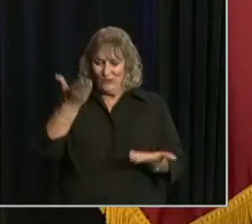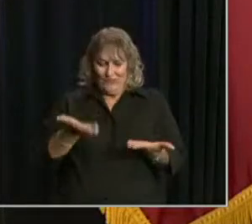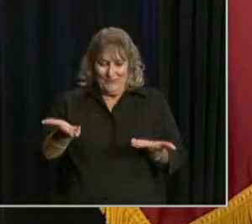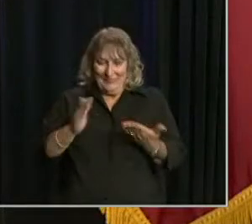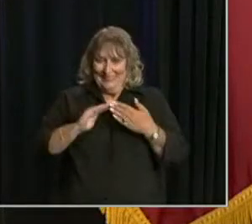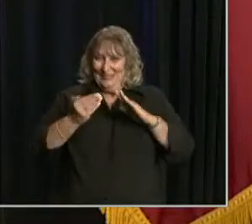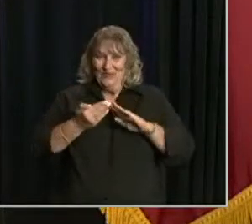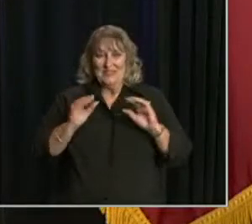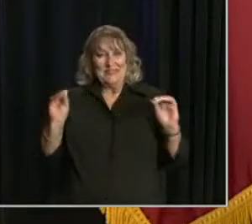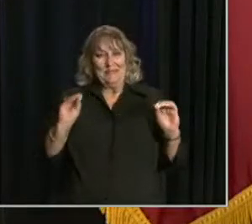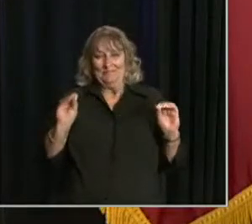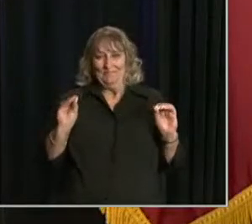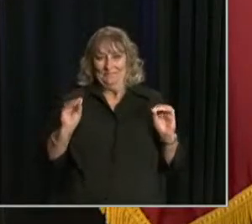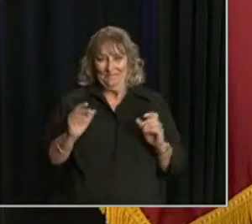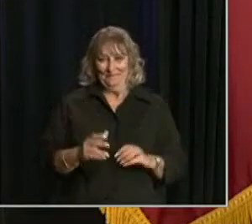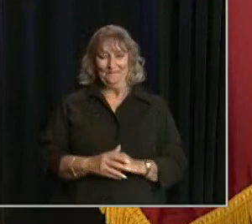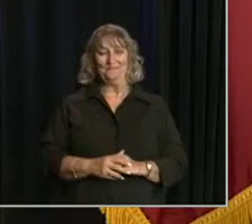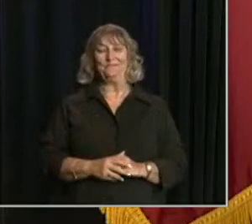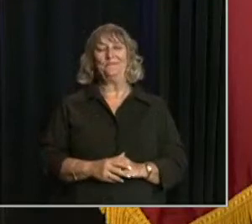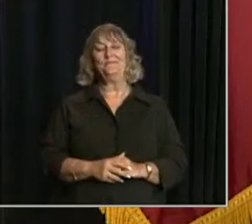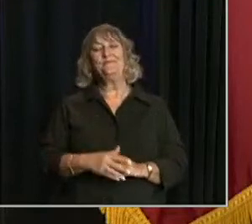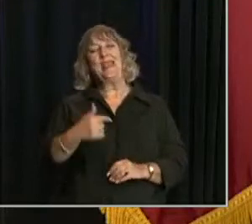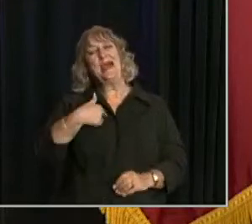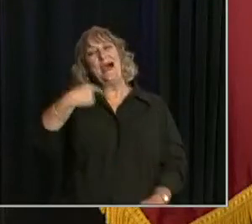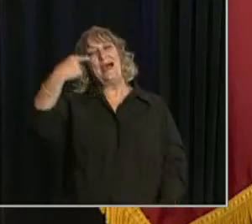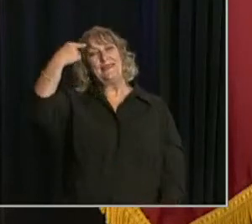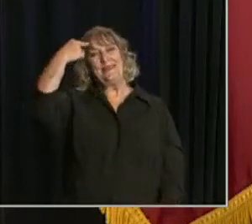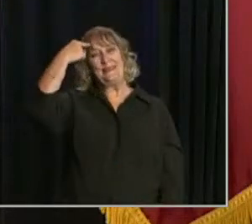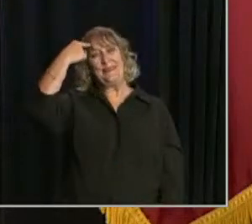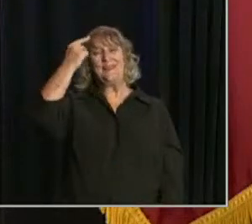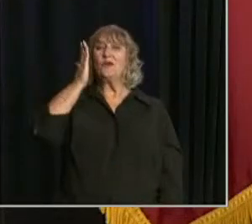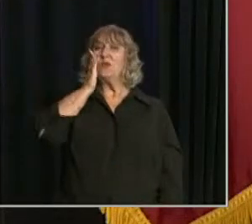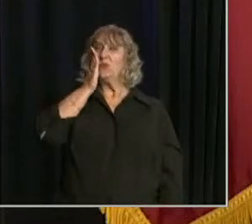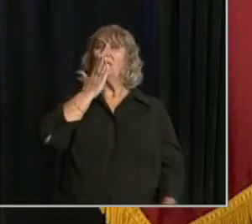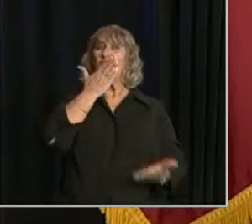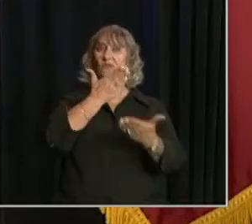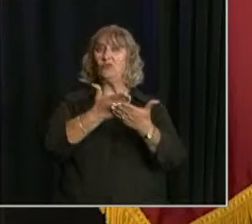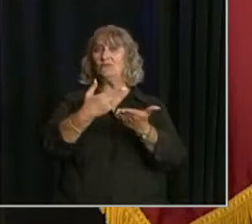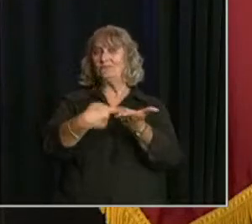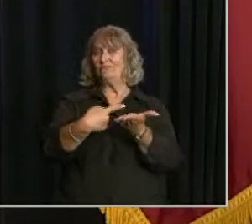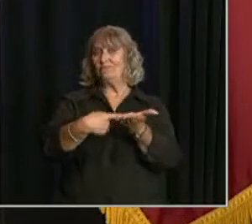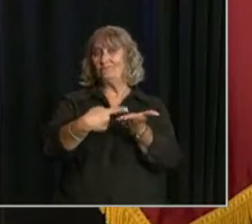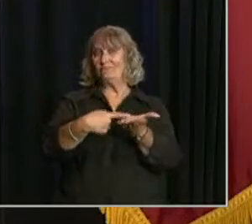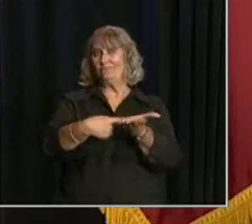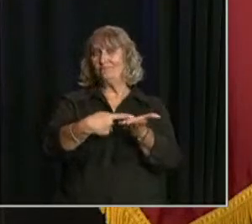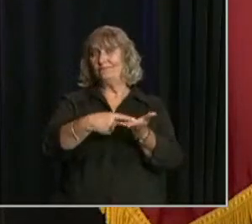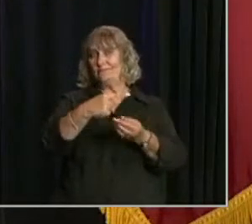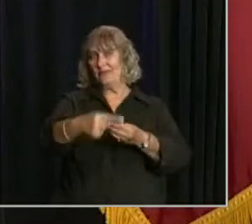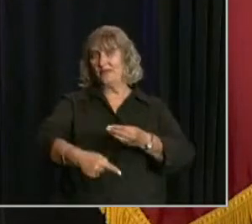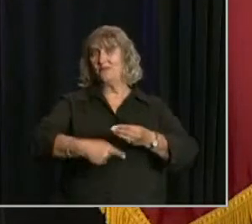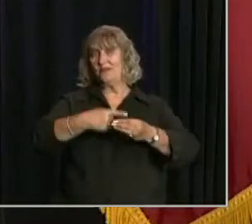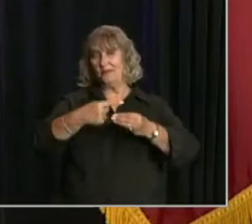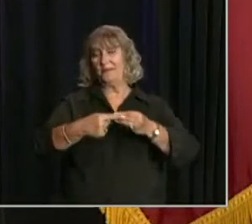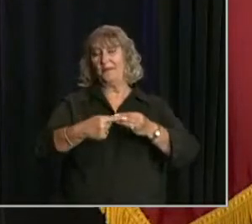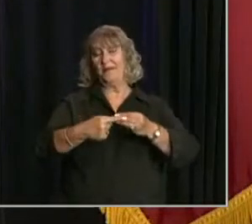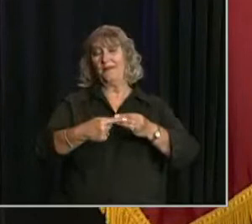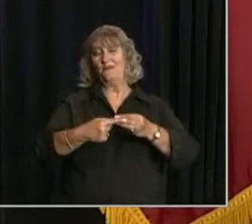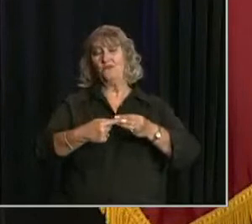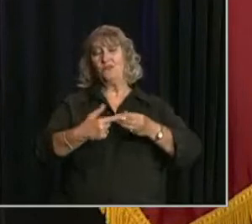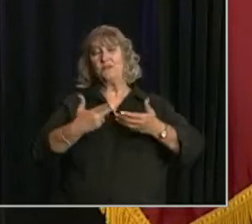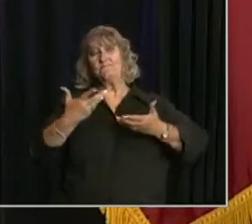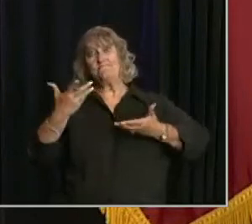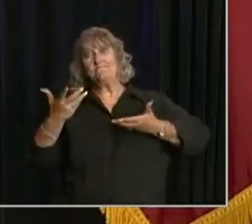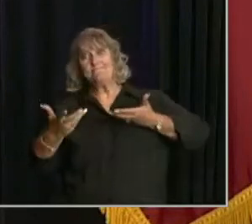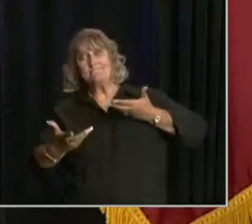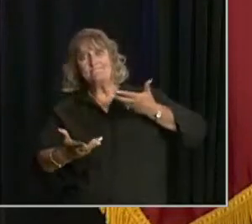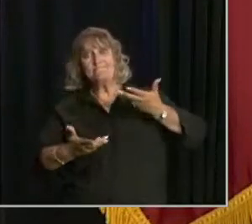I think there's going to be a pretty good discussion about whether at some point, which would